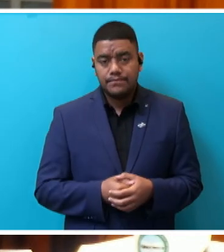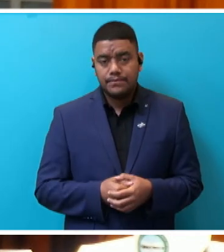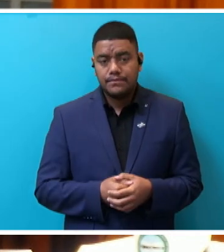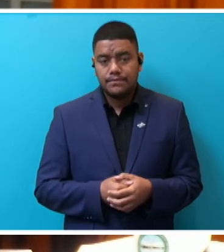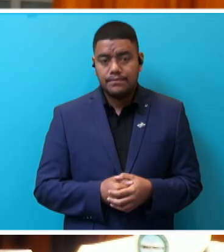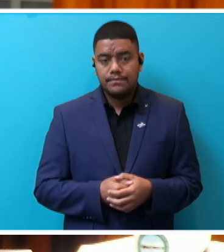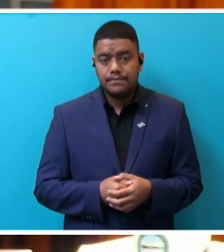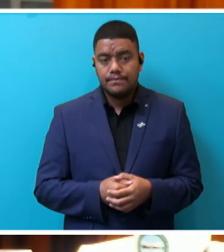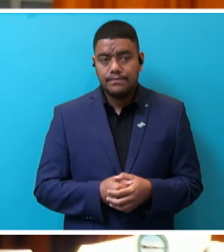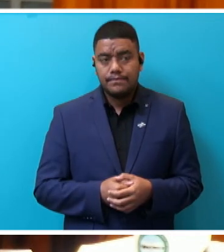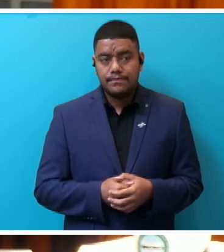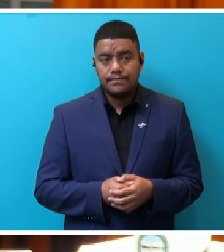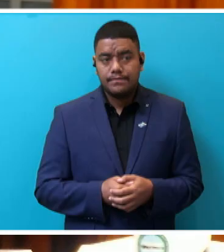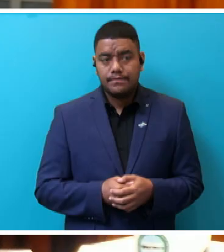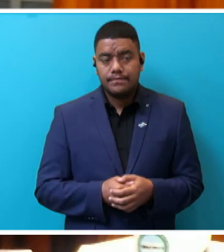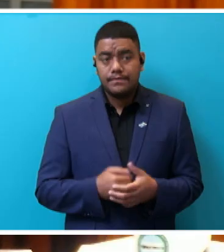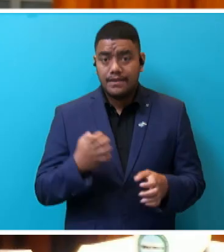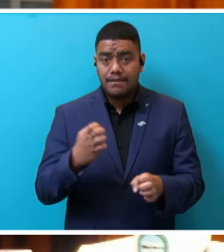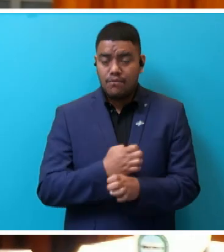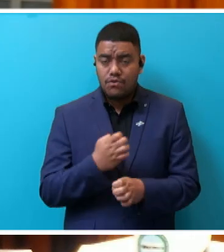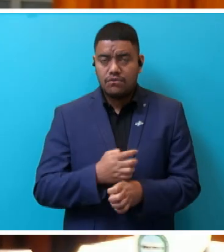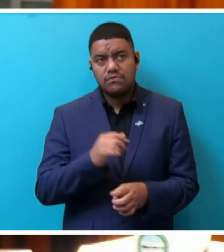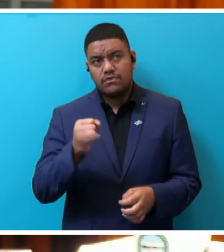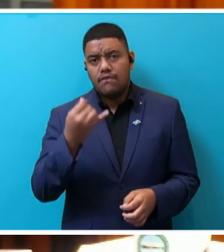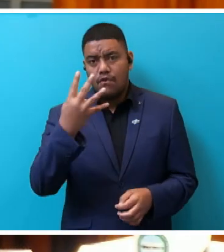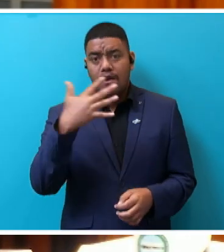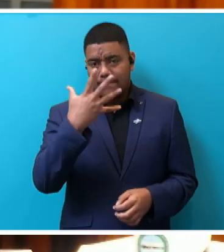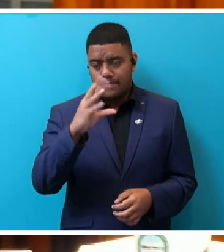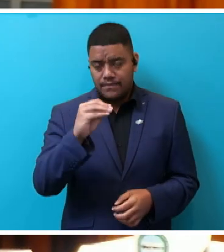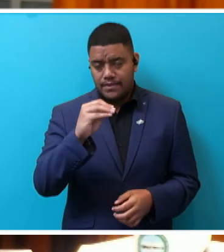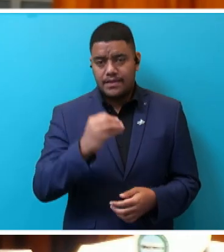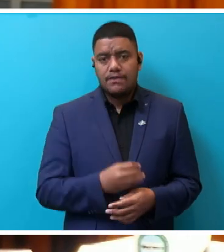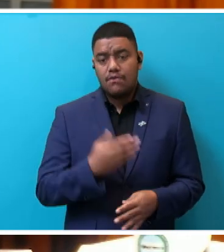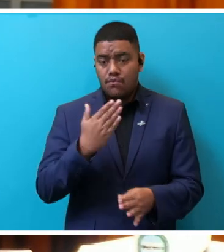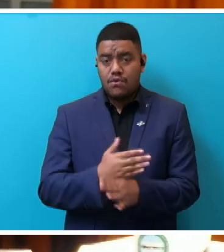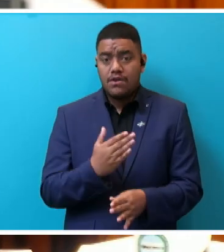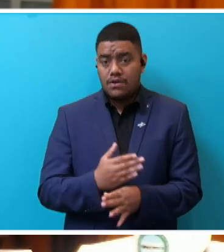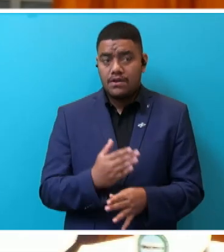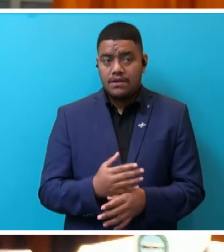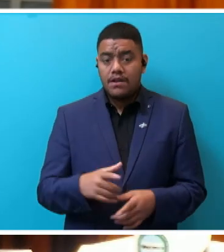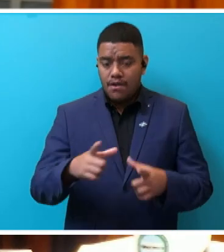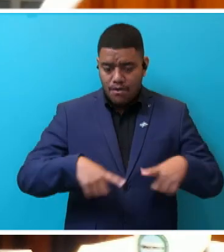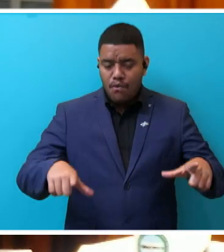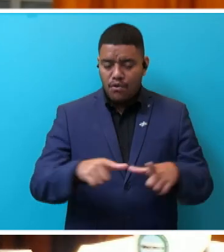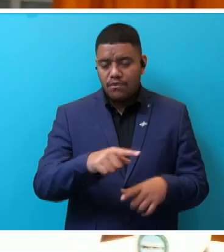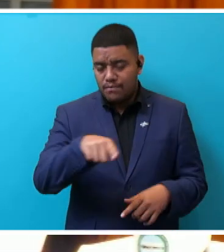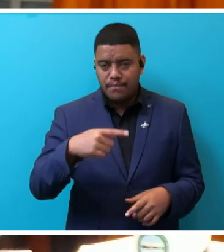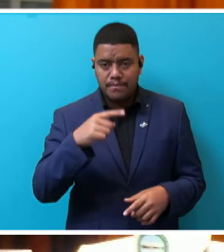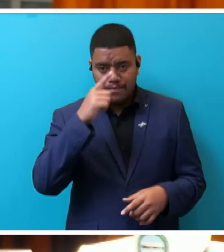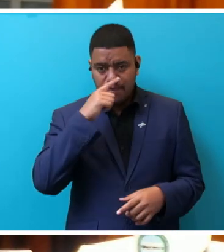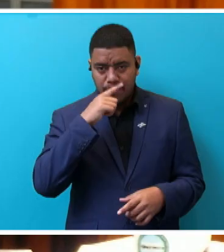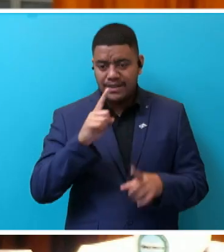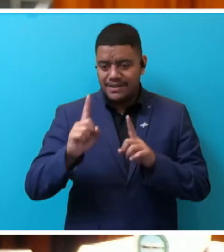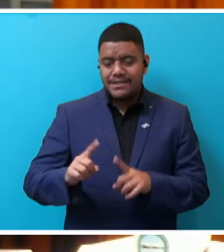now currently employs just over 450 local employees from around the